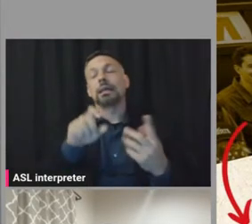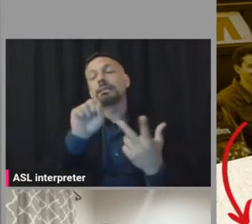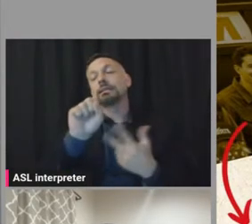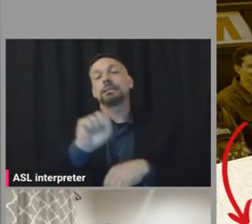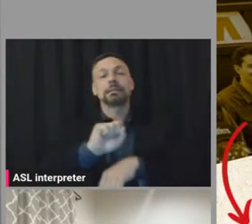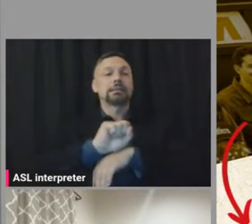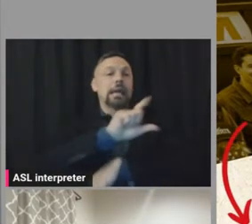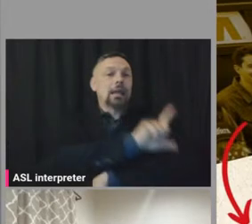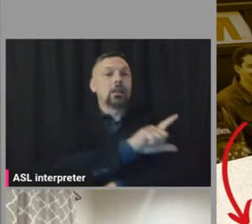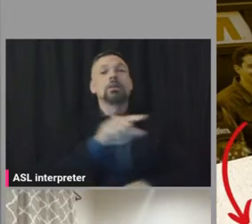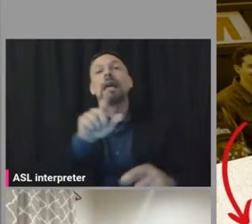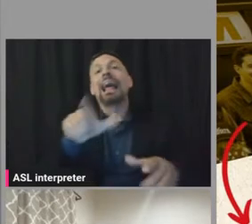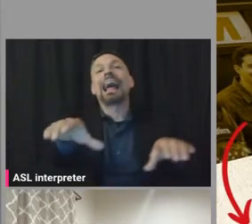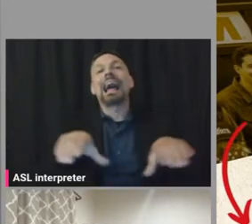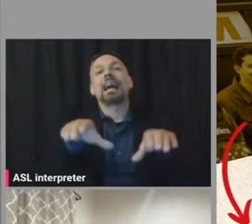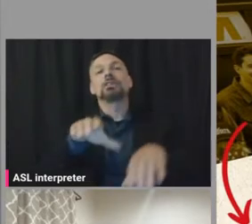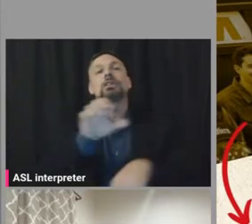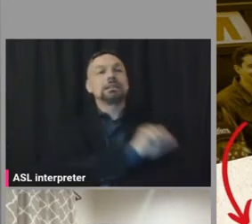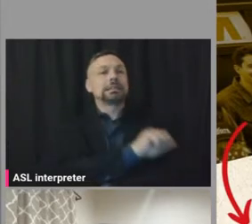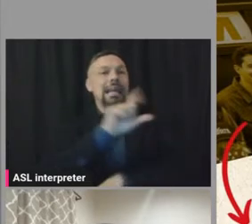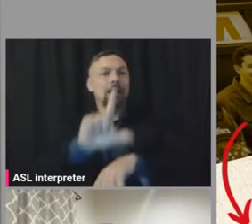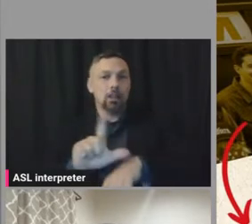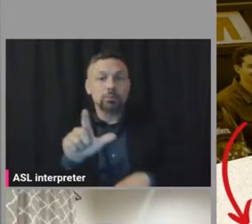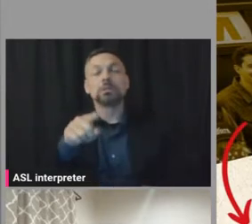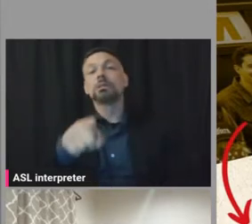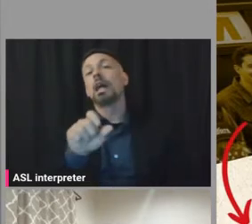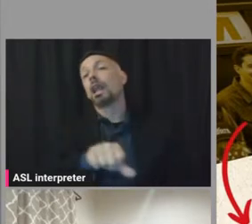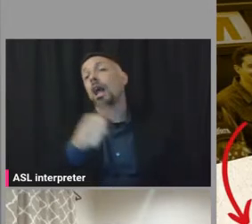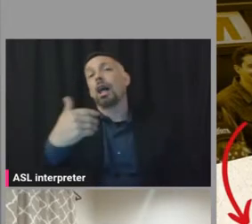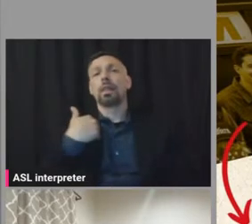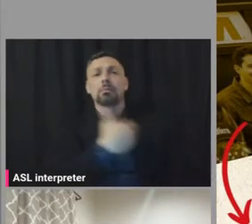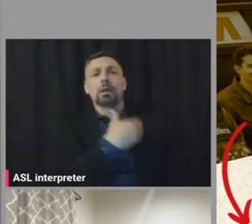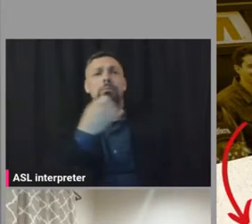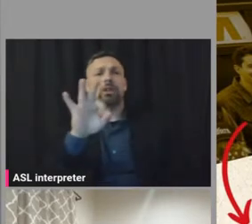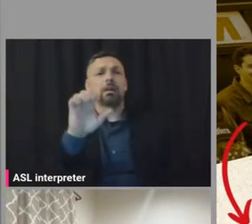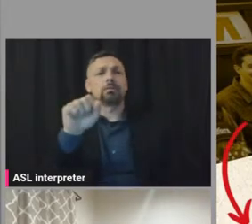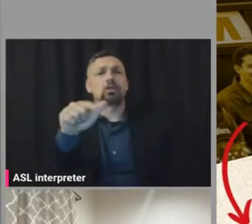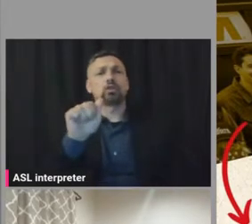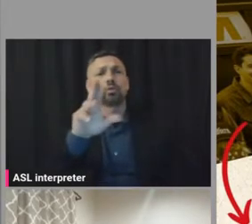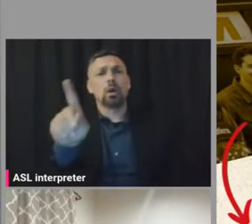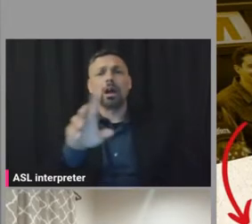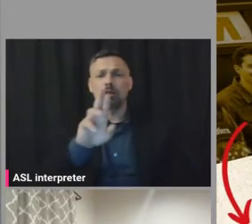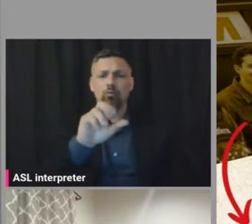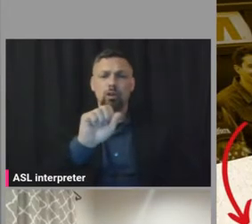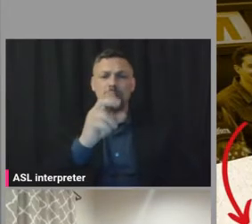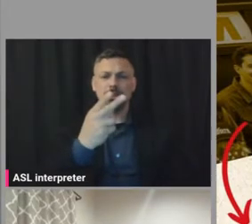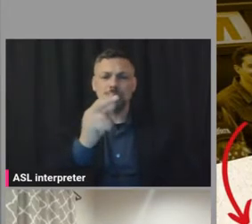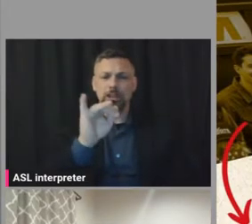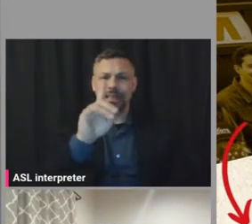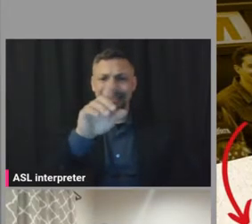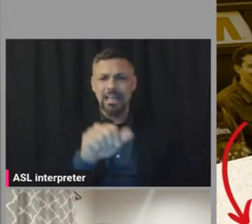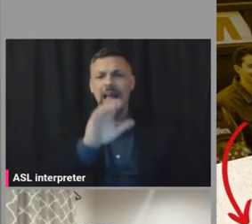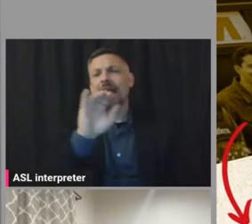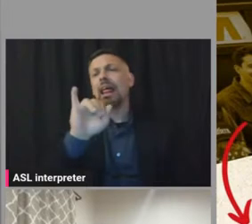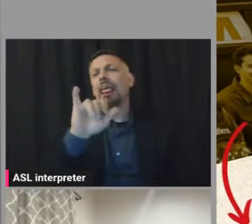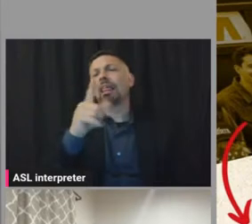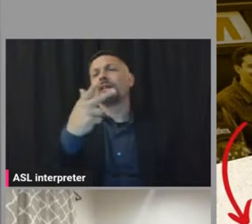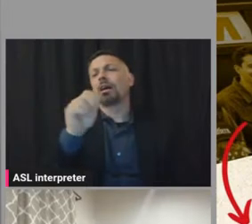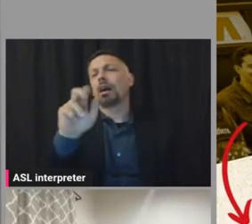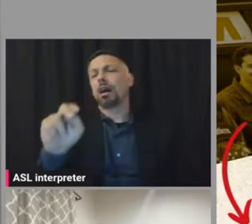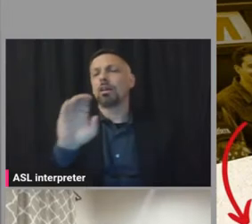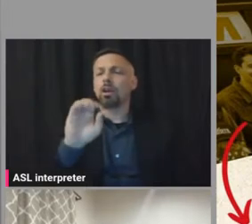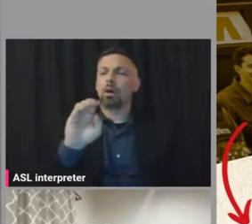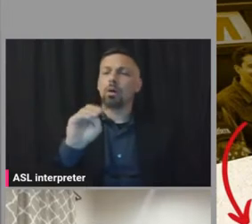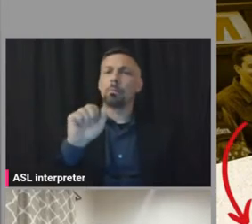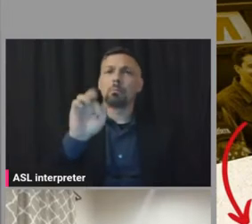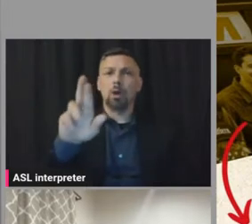with Action St. Louis. And in terms of the other members of the squad, Rashida Tlaib and also Ilhan Omar, right now their